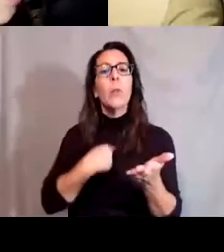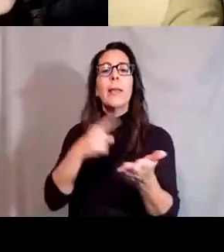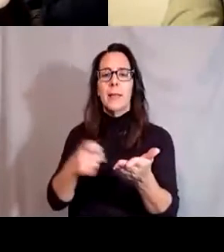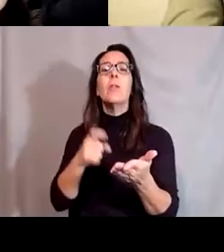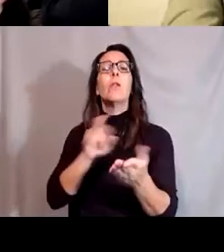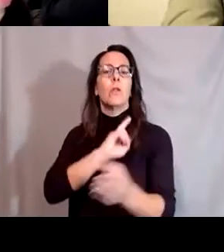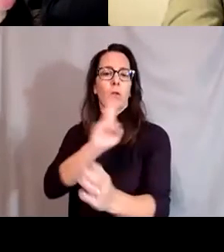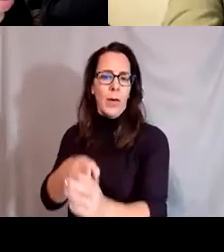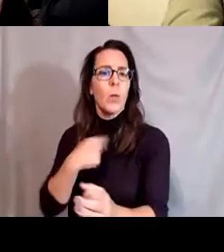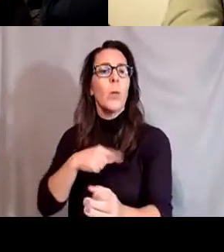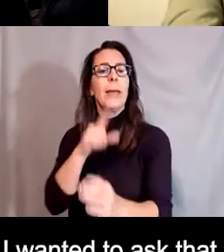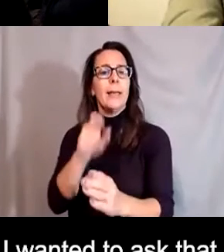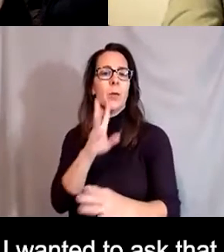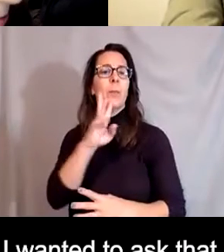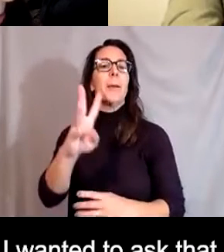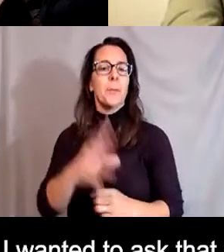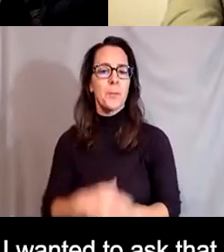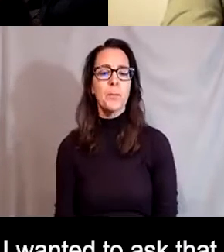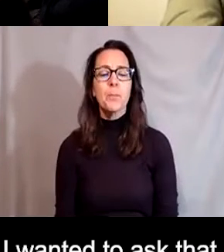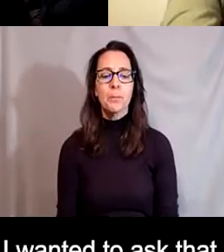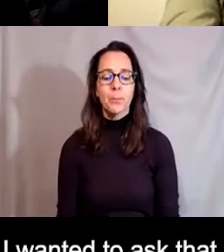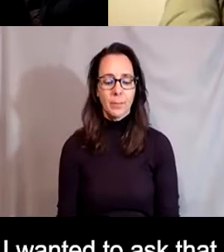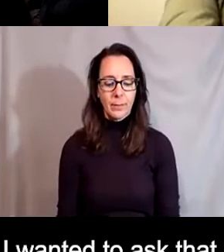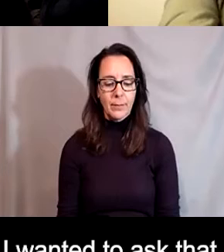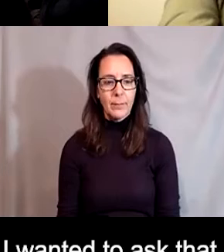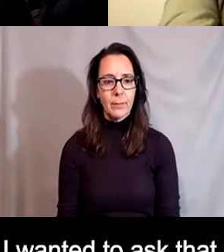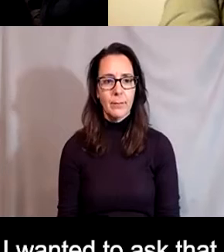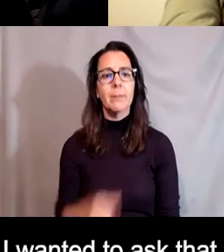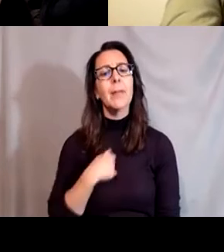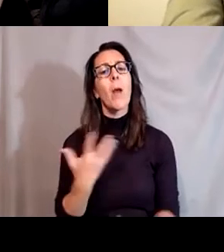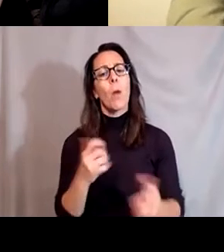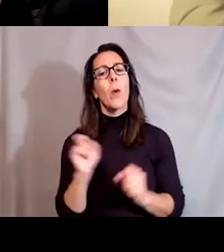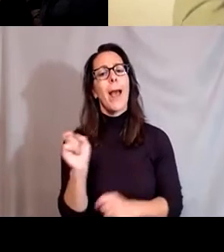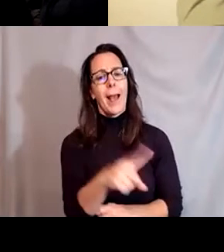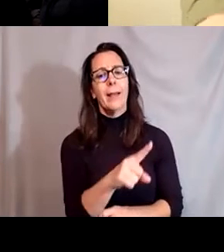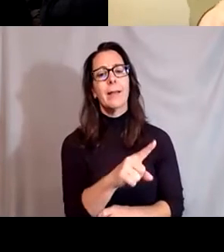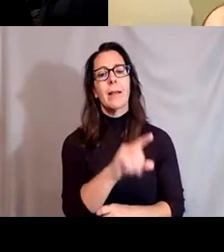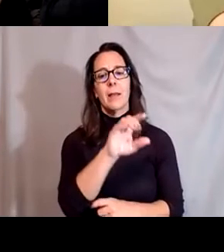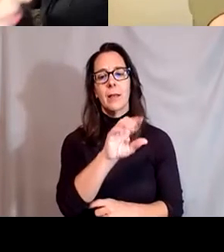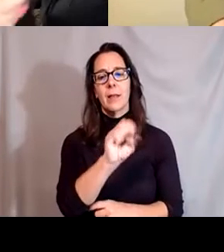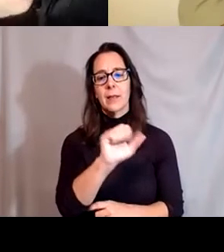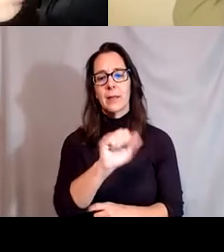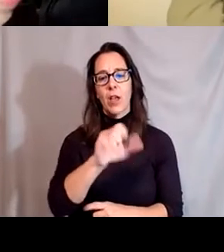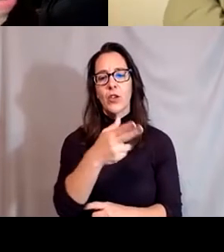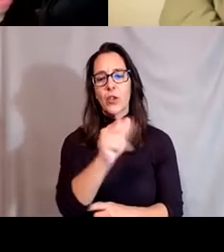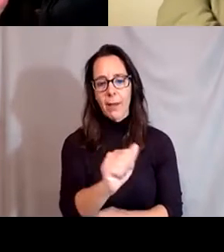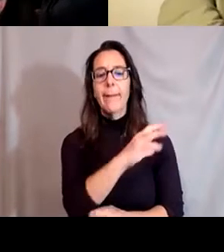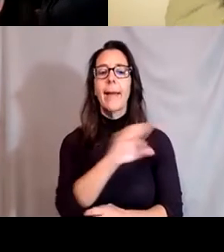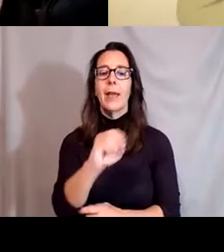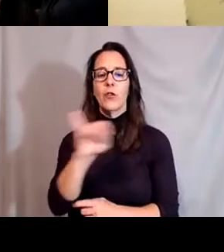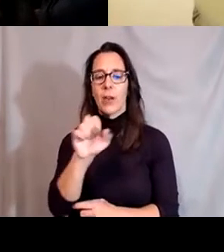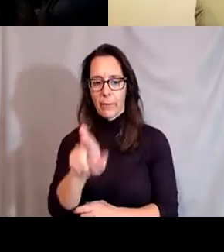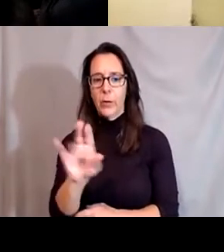up. Yeah. I wanted to ask that question to both Sasha and Jennifer as well. I mean, personally, for you